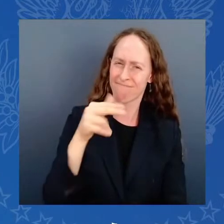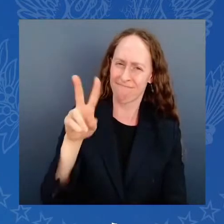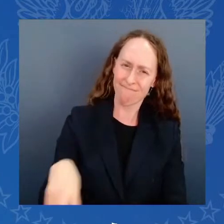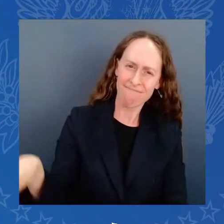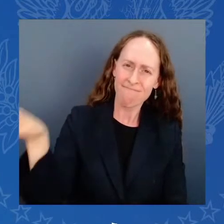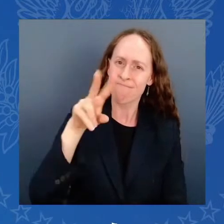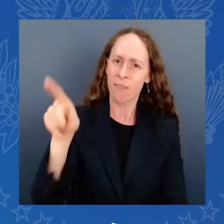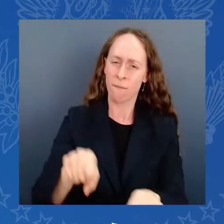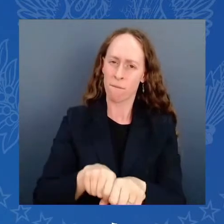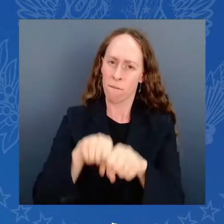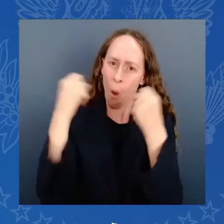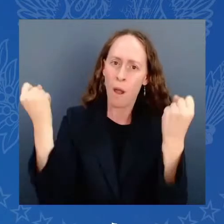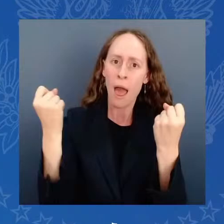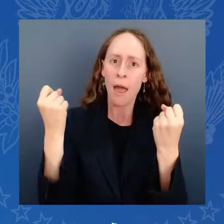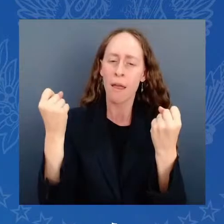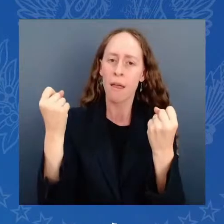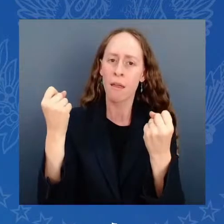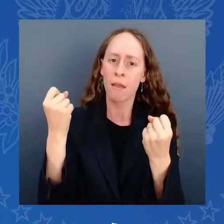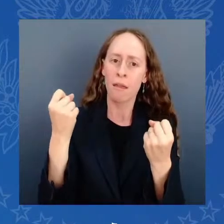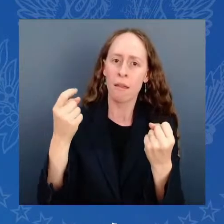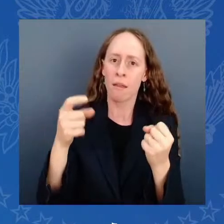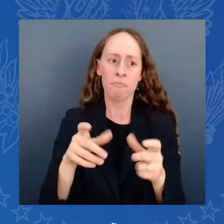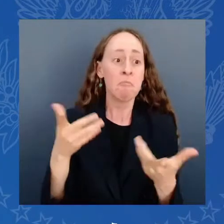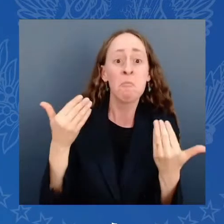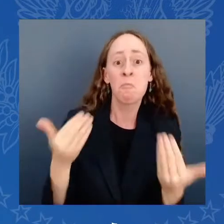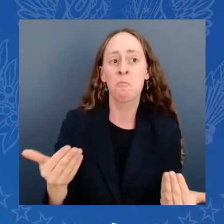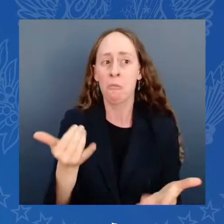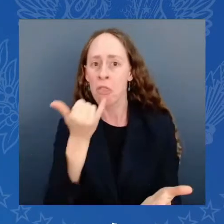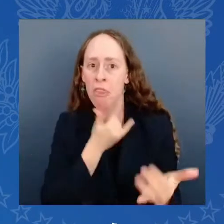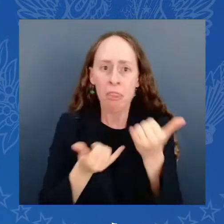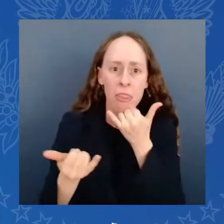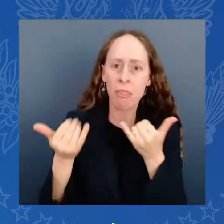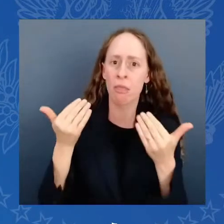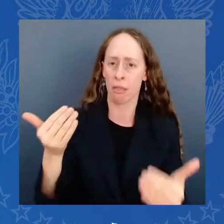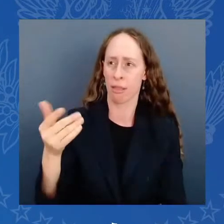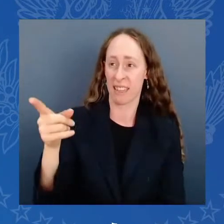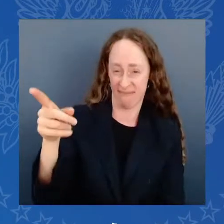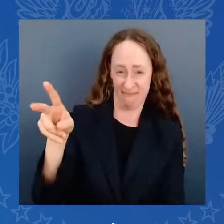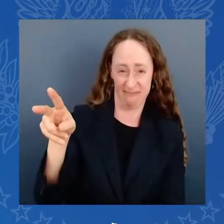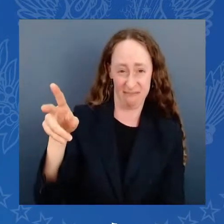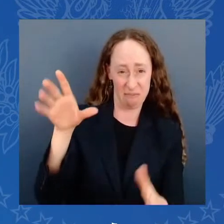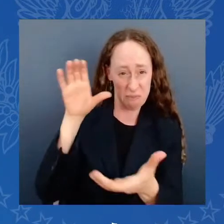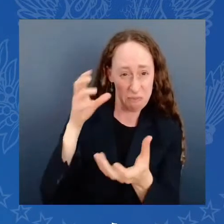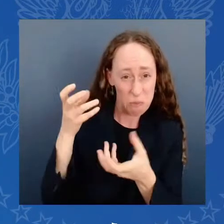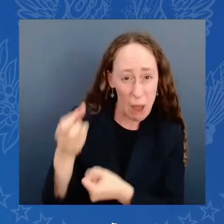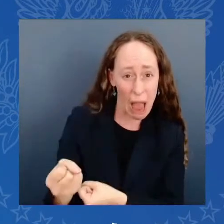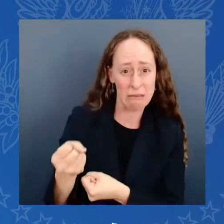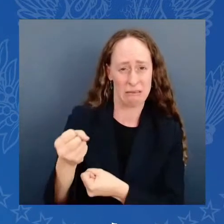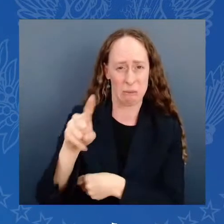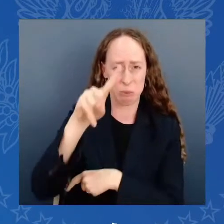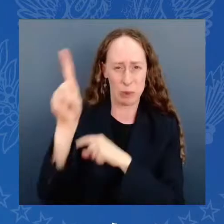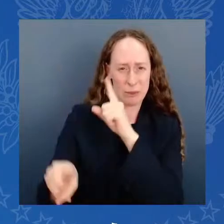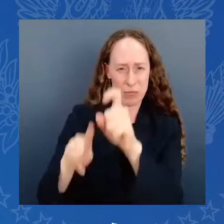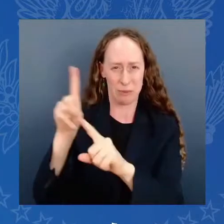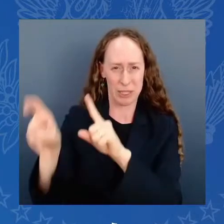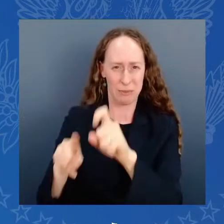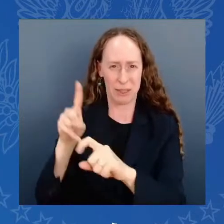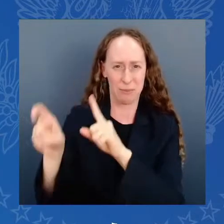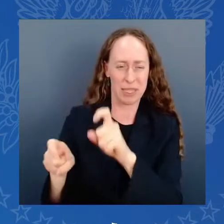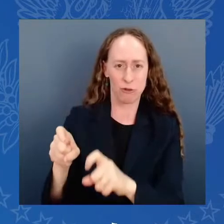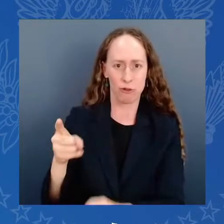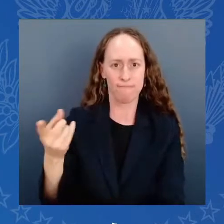faithfully carrying out its mission of equal justice under the law. For example, there are documented